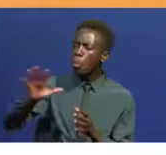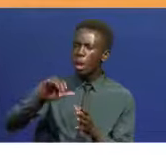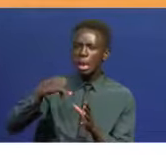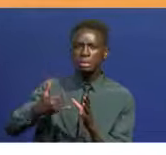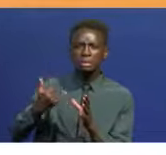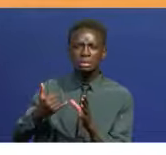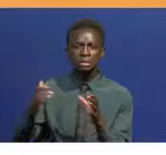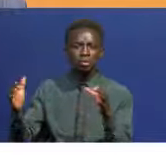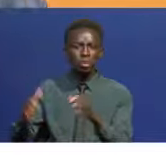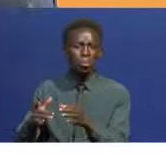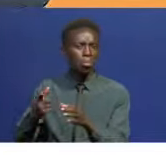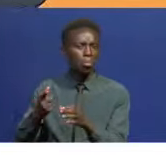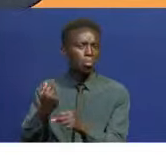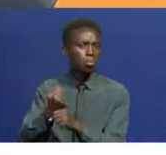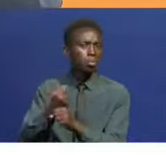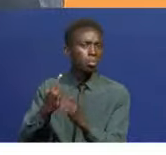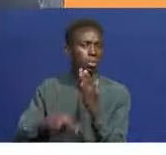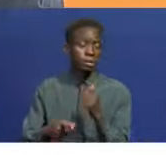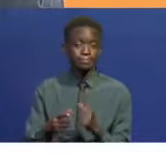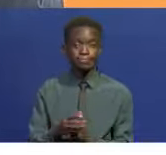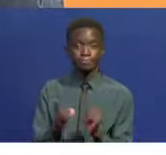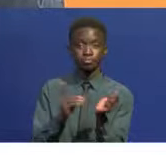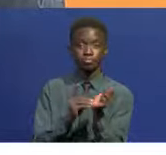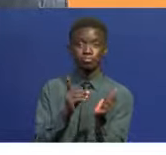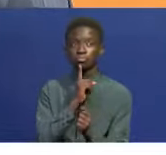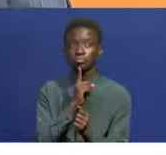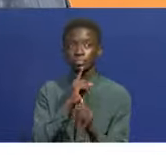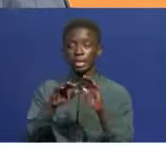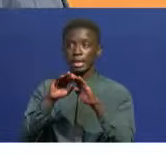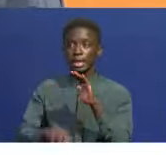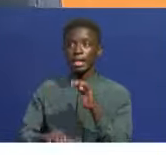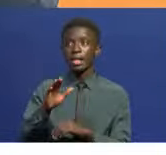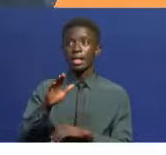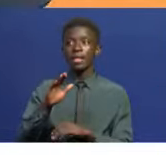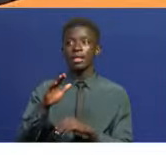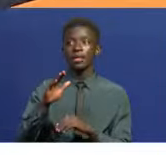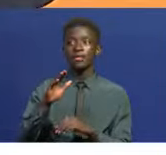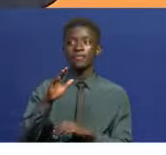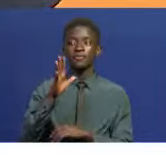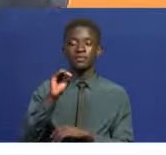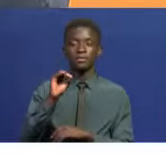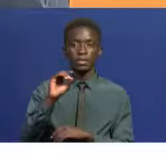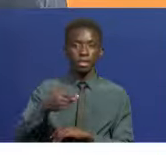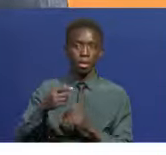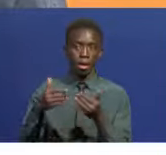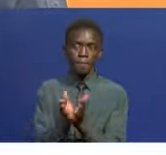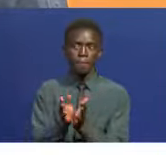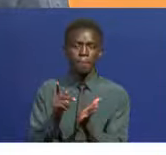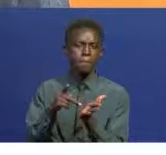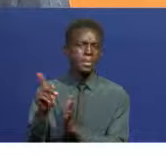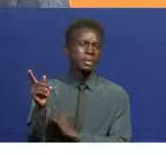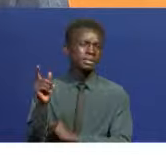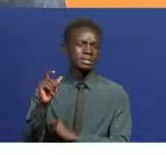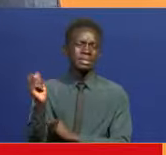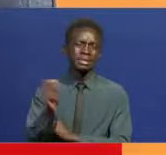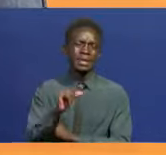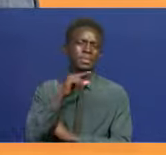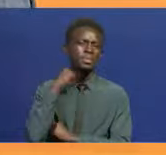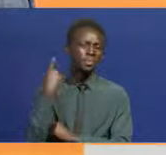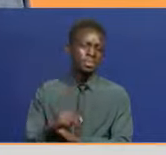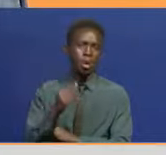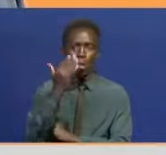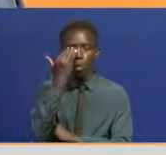talking about less than 50 companies giving pay slips to their guards. Do you know why? It's